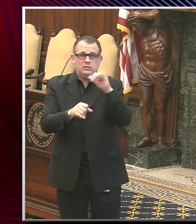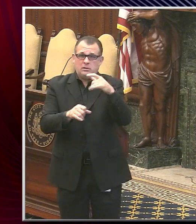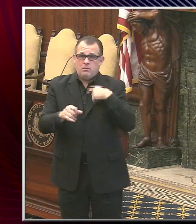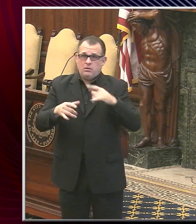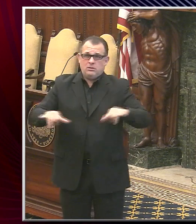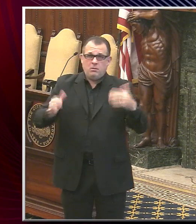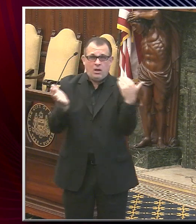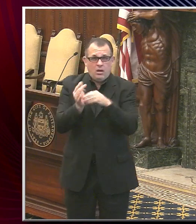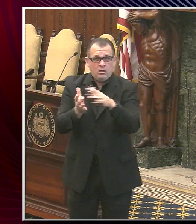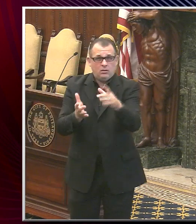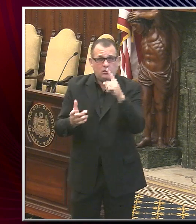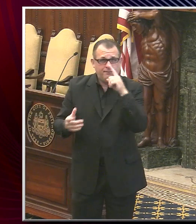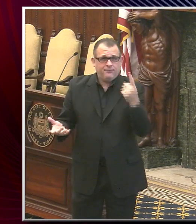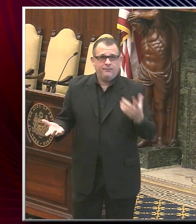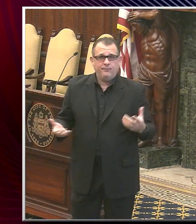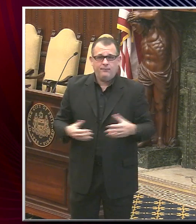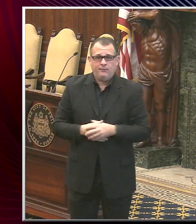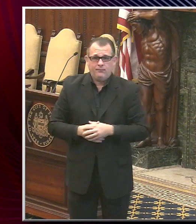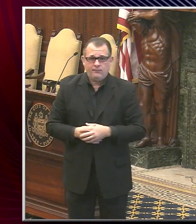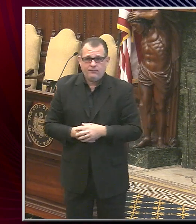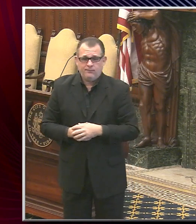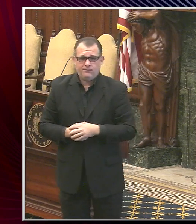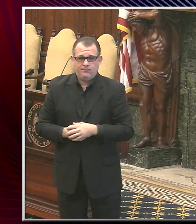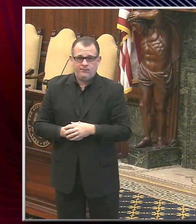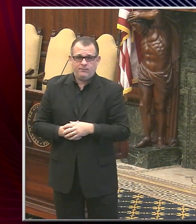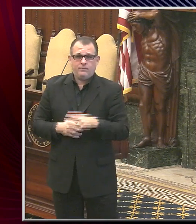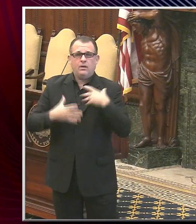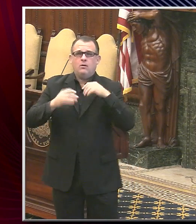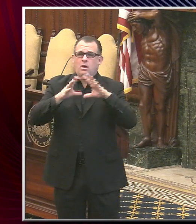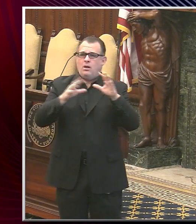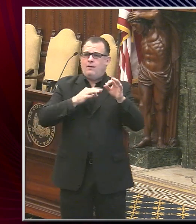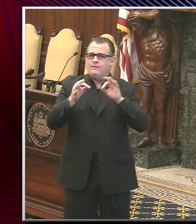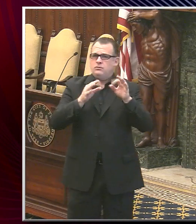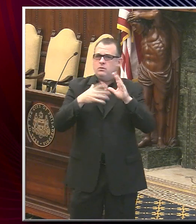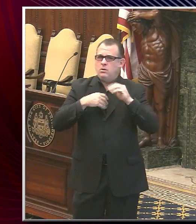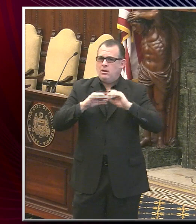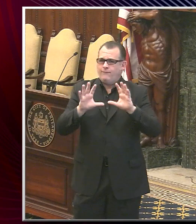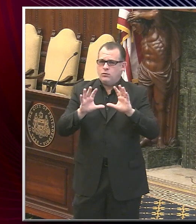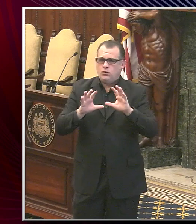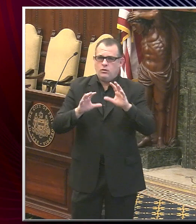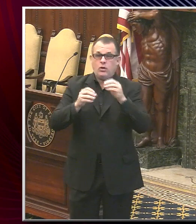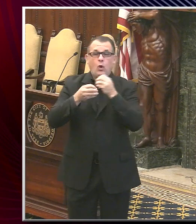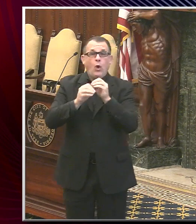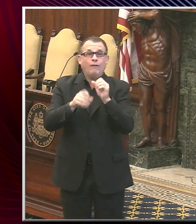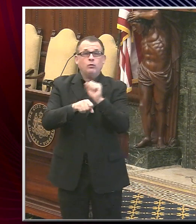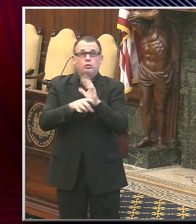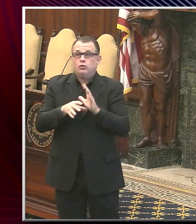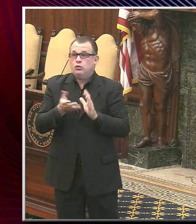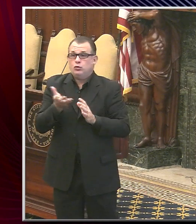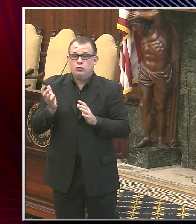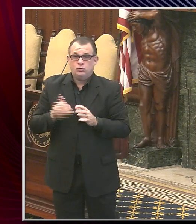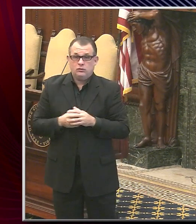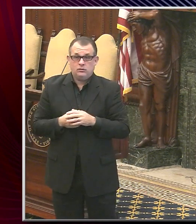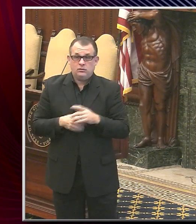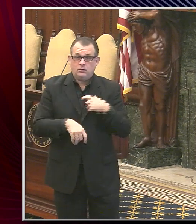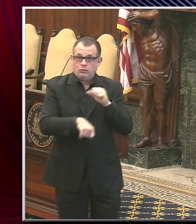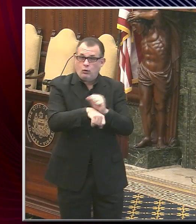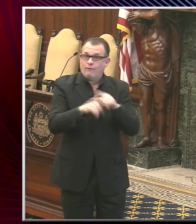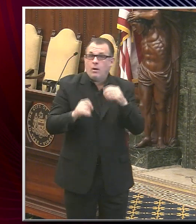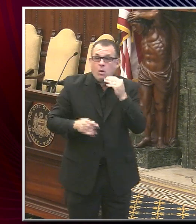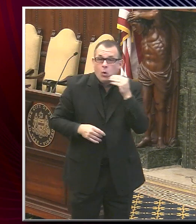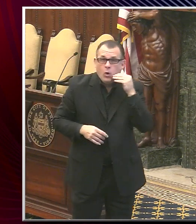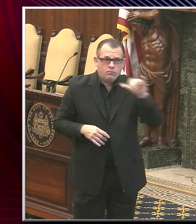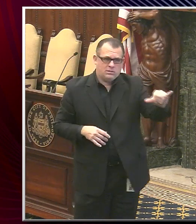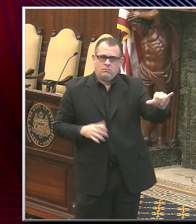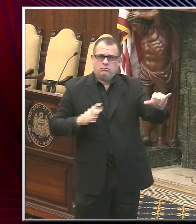Okay, and my second question is a clarification on the guidance for office workers. I know it's saying that they should work from home unless